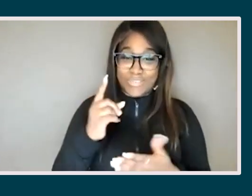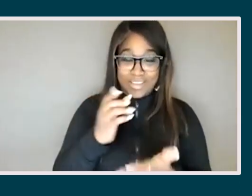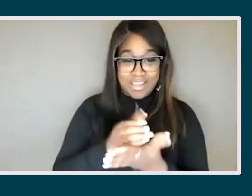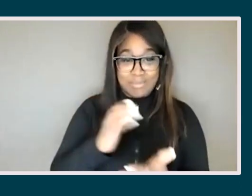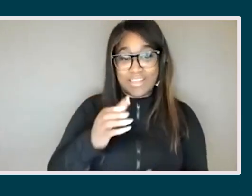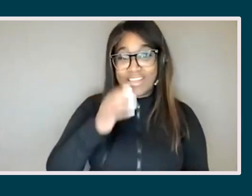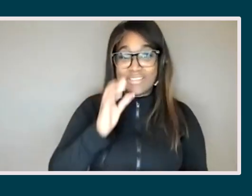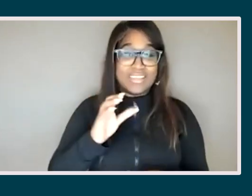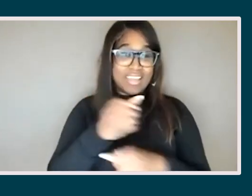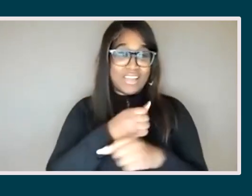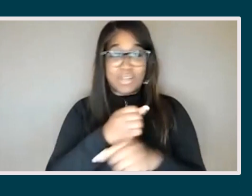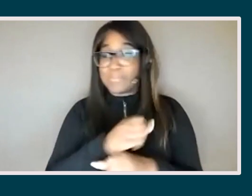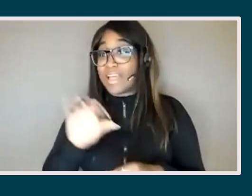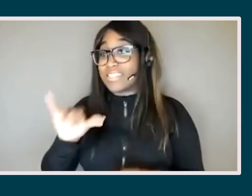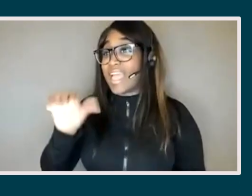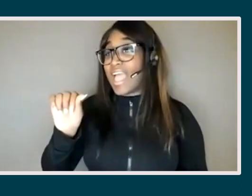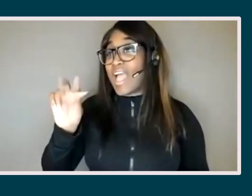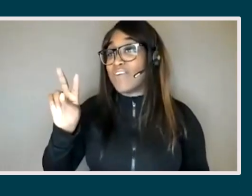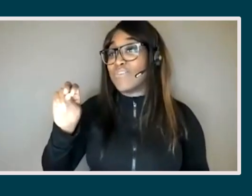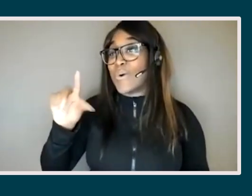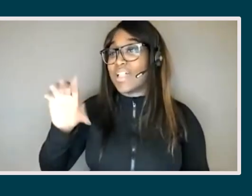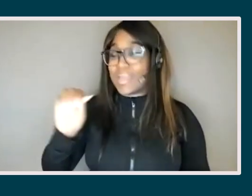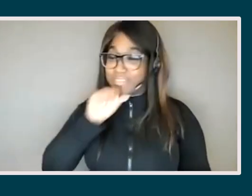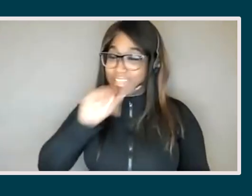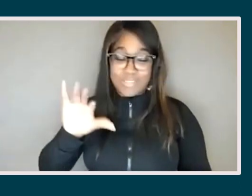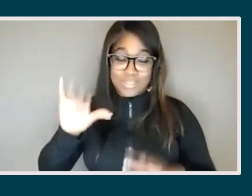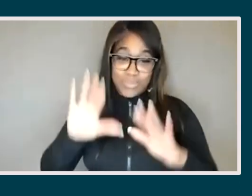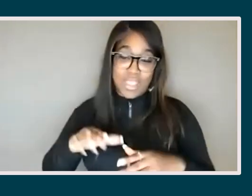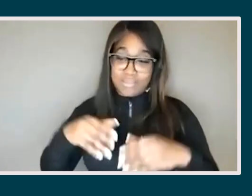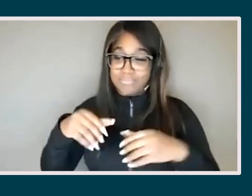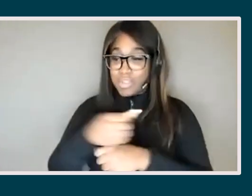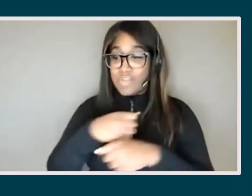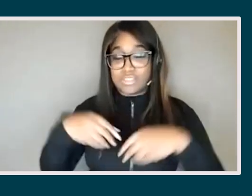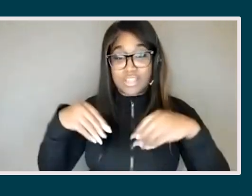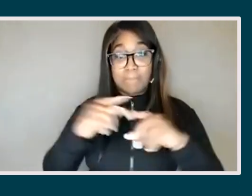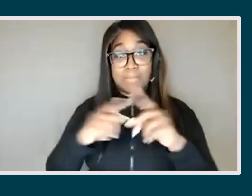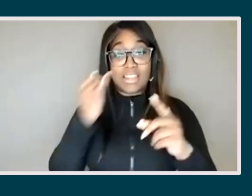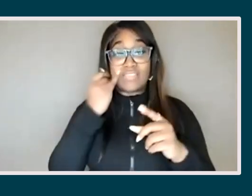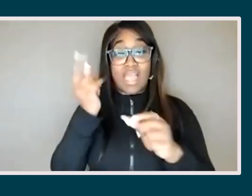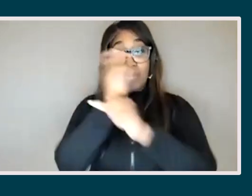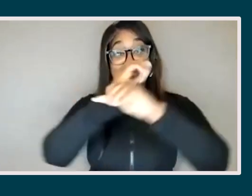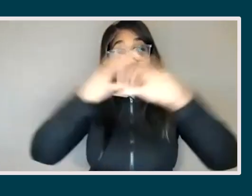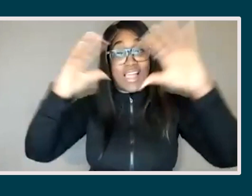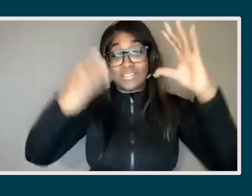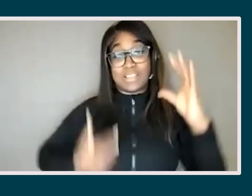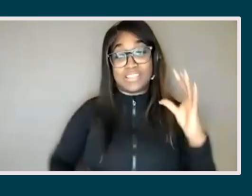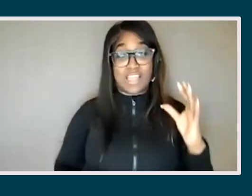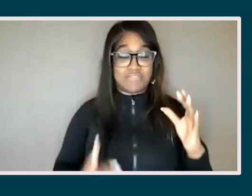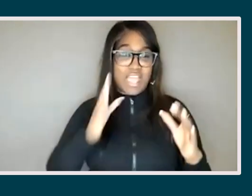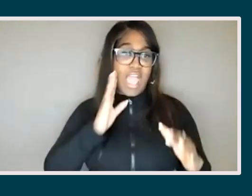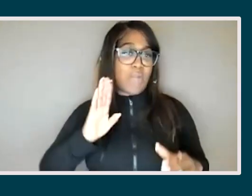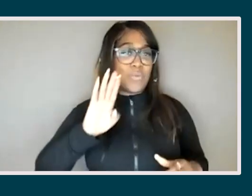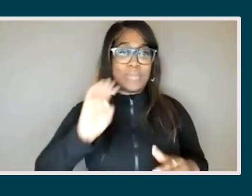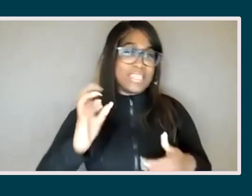great. Oh, such a good coffee shop. But if I'm seeing myself or envisioning myself or imagining that, I'm like, I am going to be part